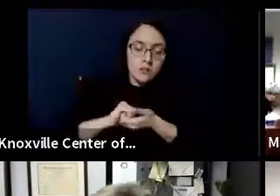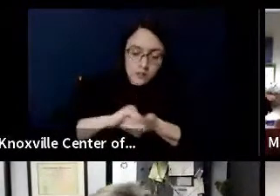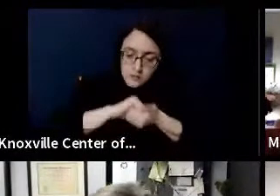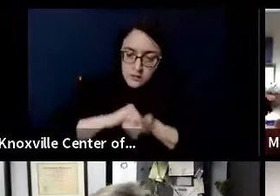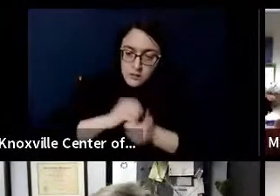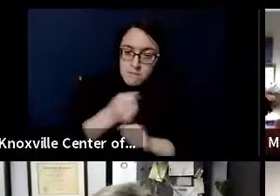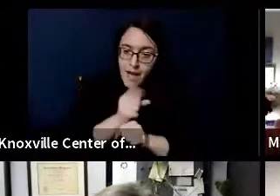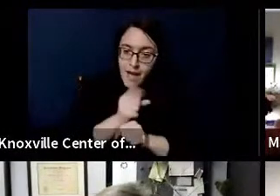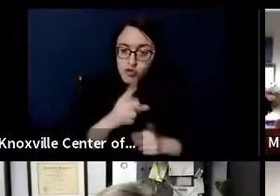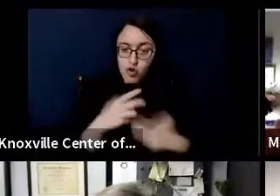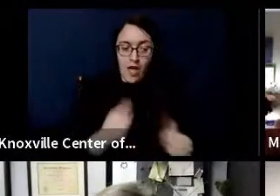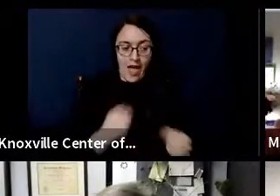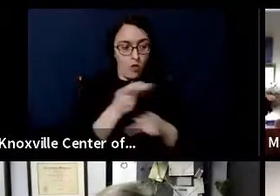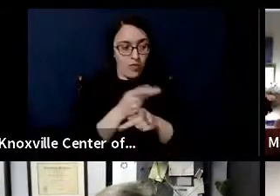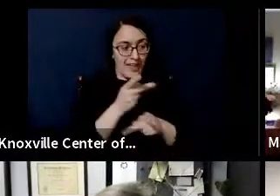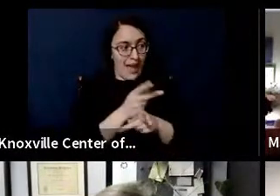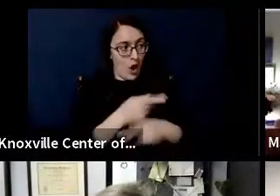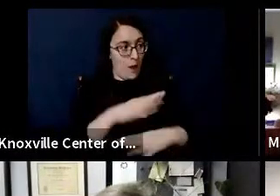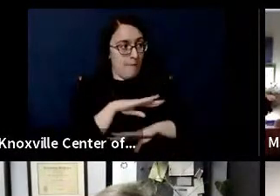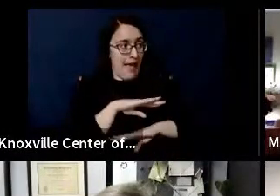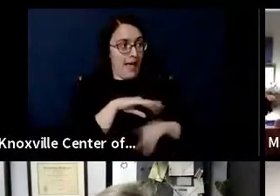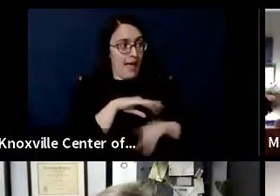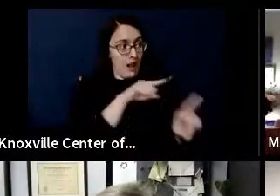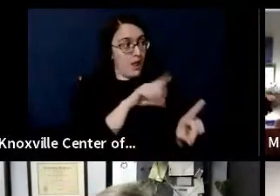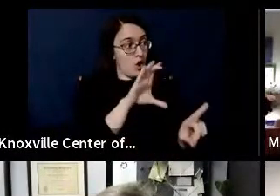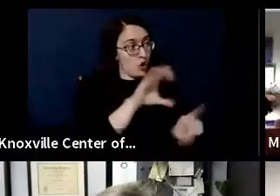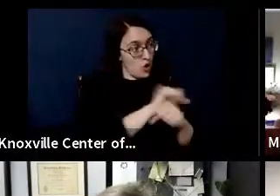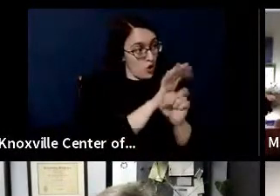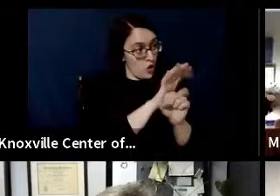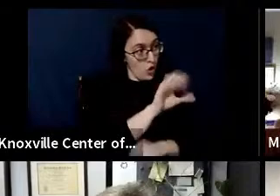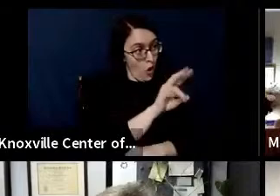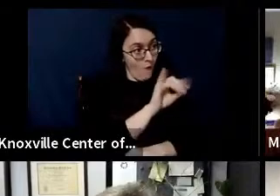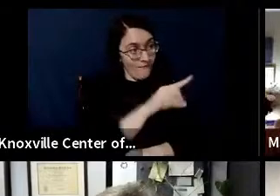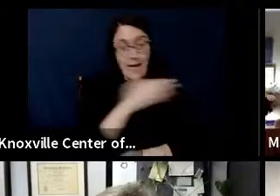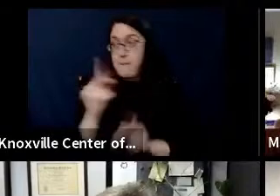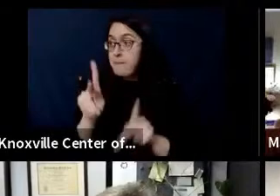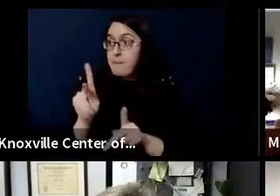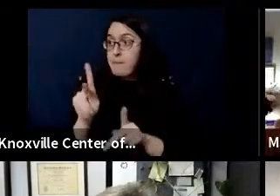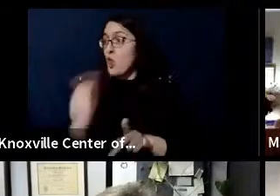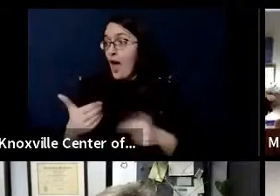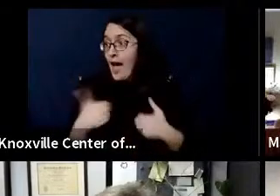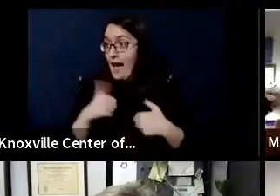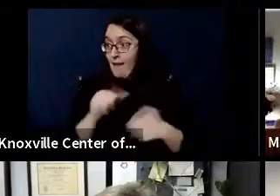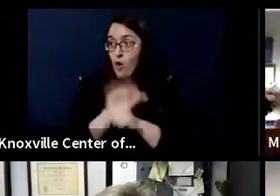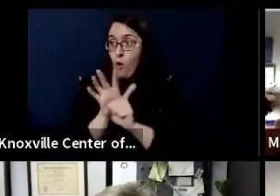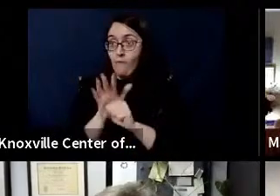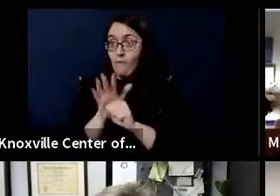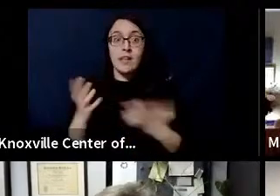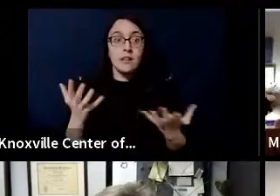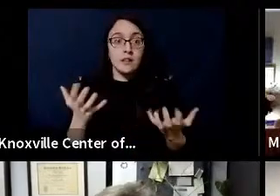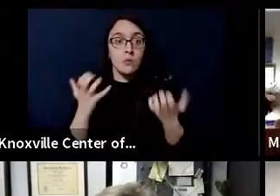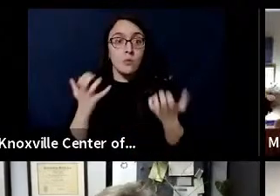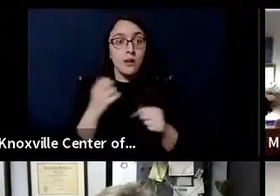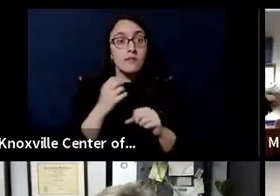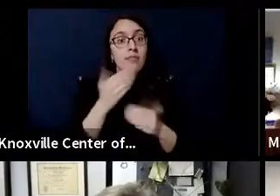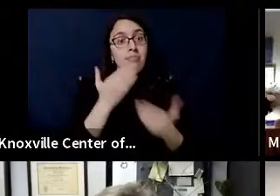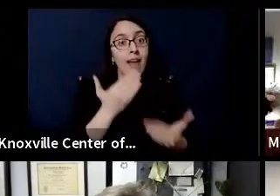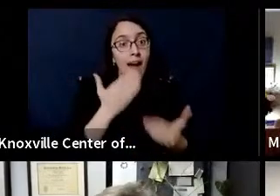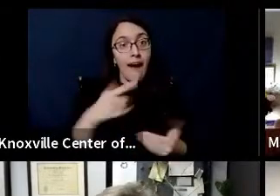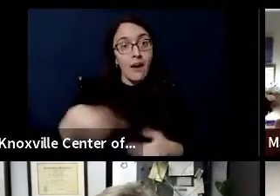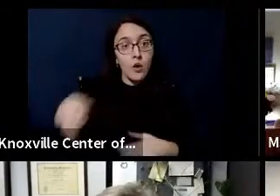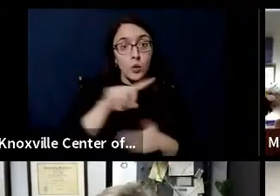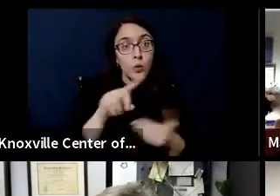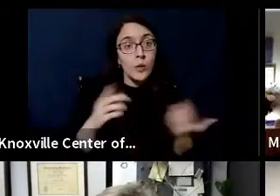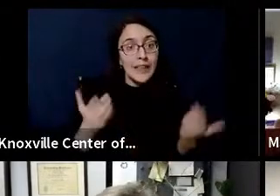community are met, both COVID and non-COVID, and we will continue to do so. So I just wanted to publicly thank my colleagues, those who are here and those who aren't